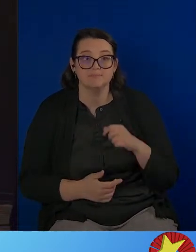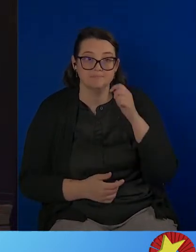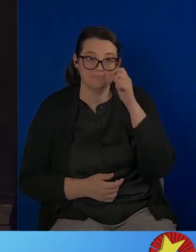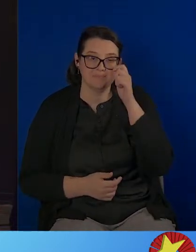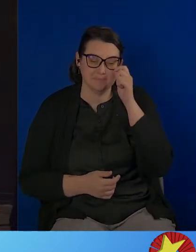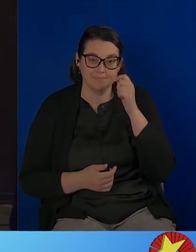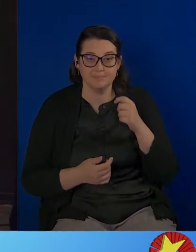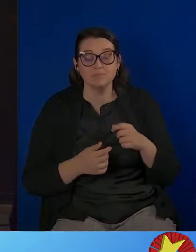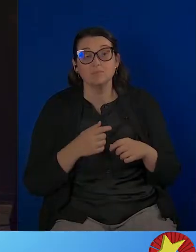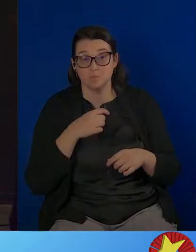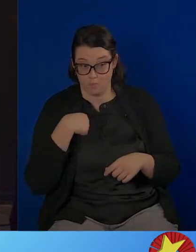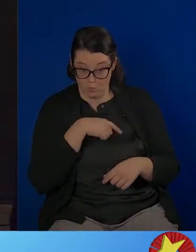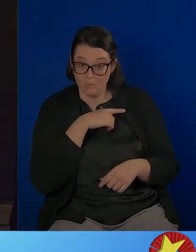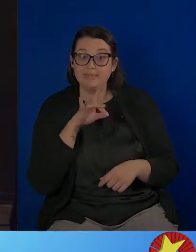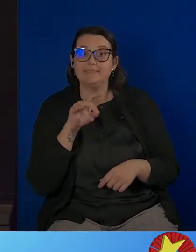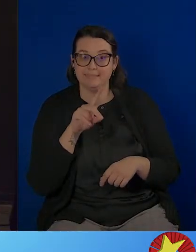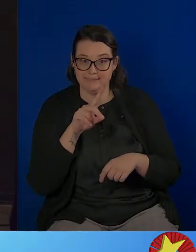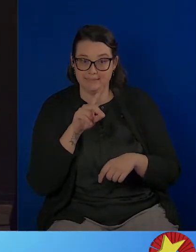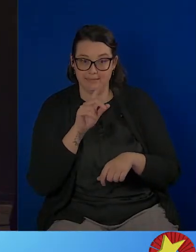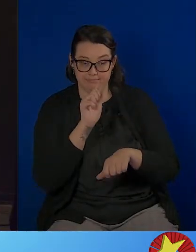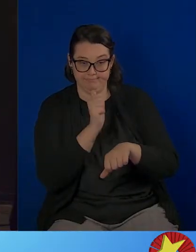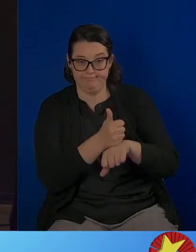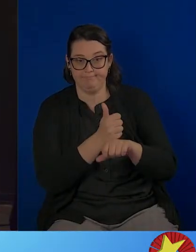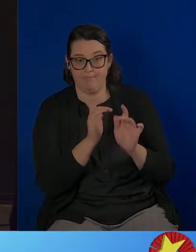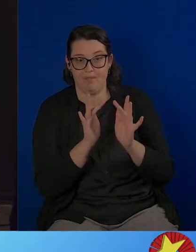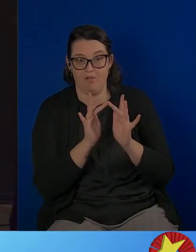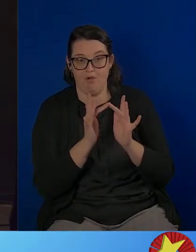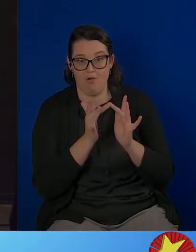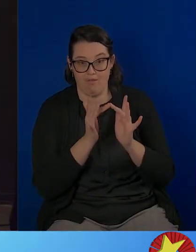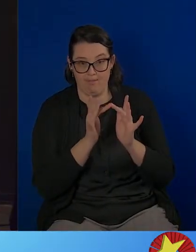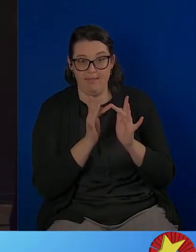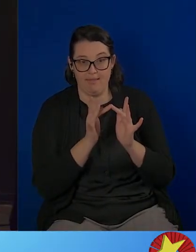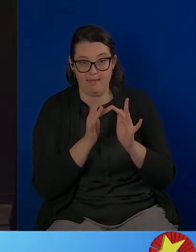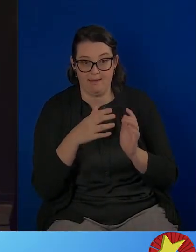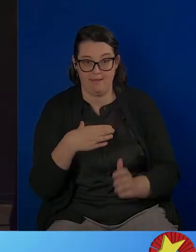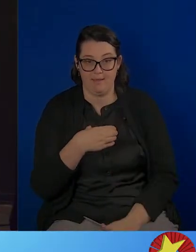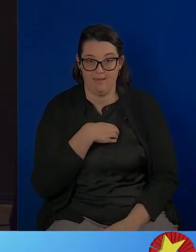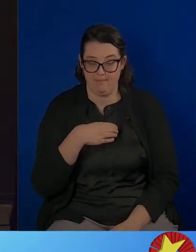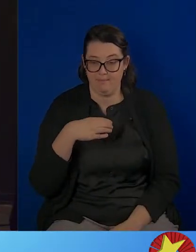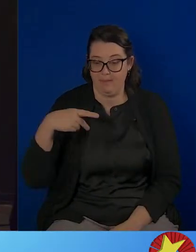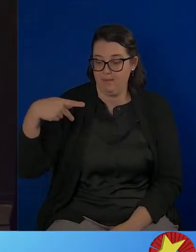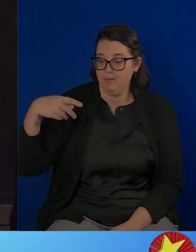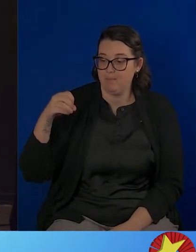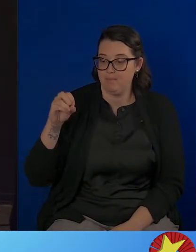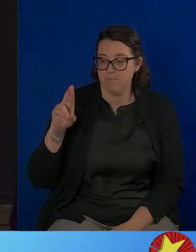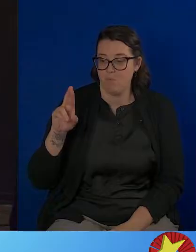So we were able to set up an online complaint portal.